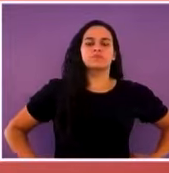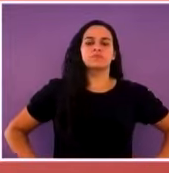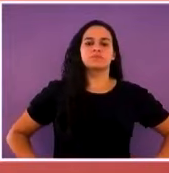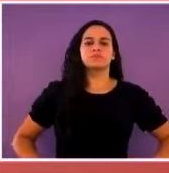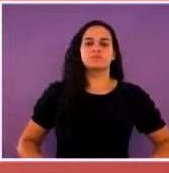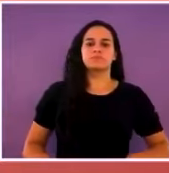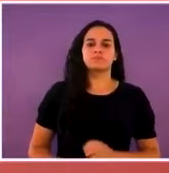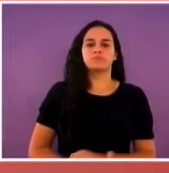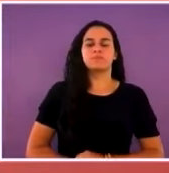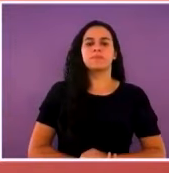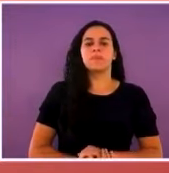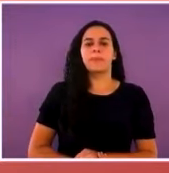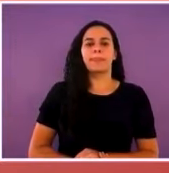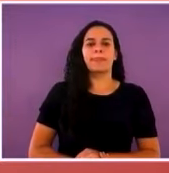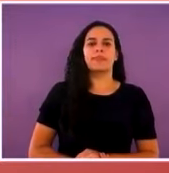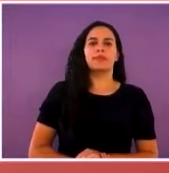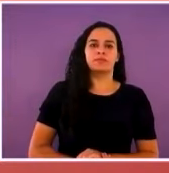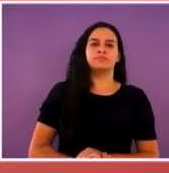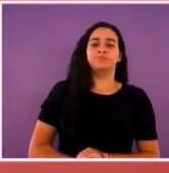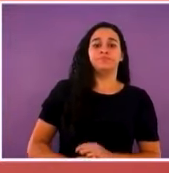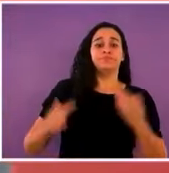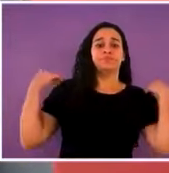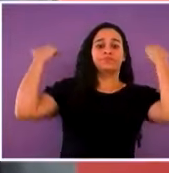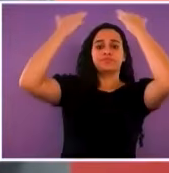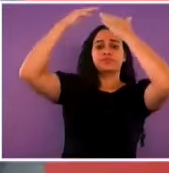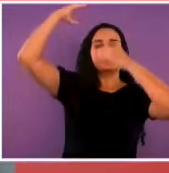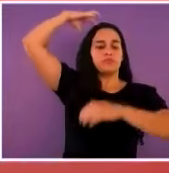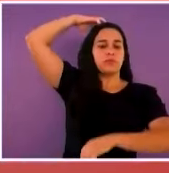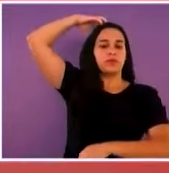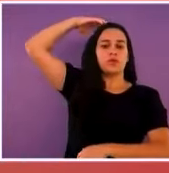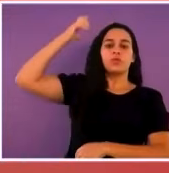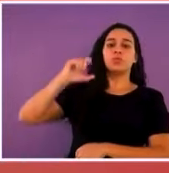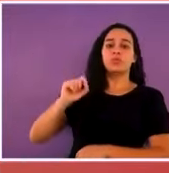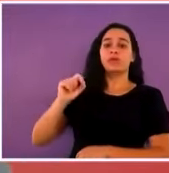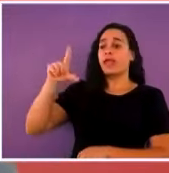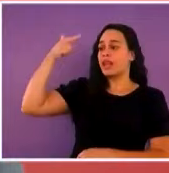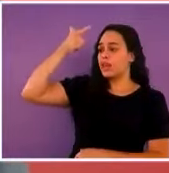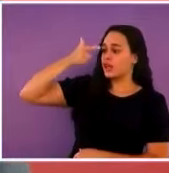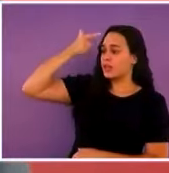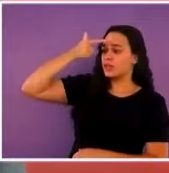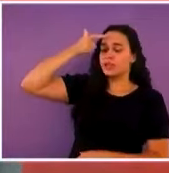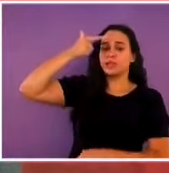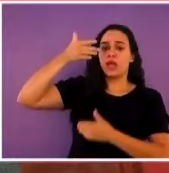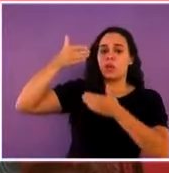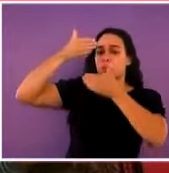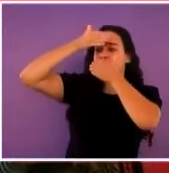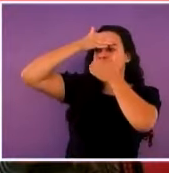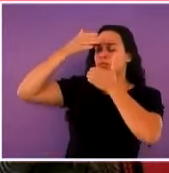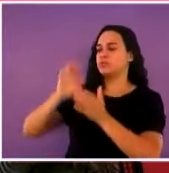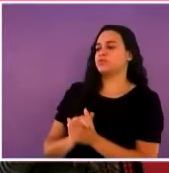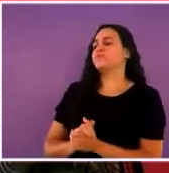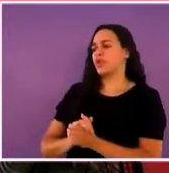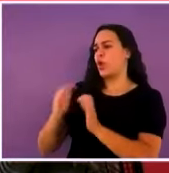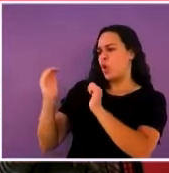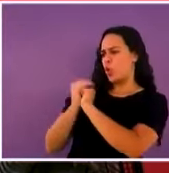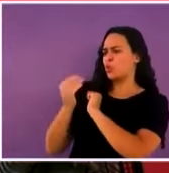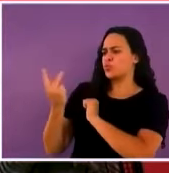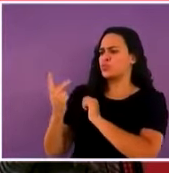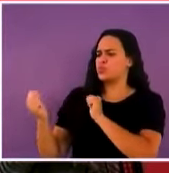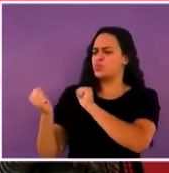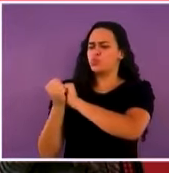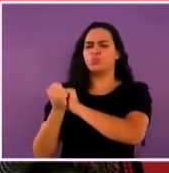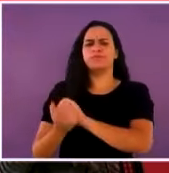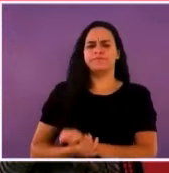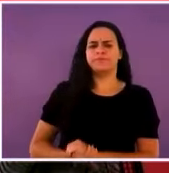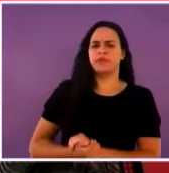them. Quando ele se reúne com líderes muçulmanos, ele ora com eles, por eles e pede orações deles por ele.